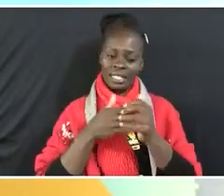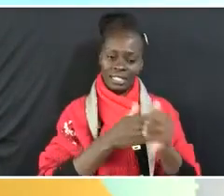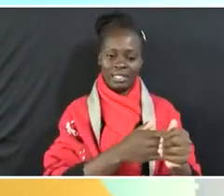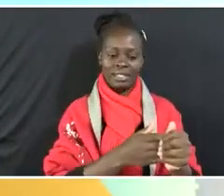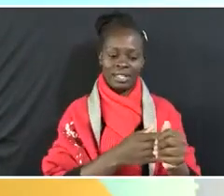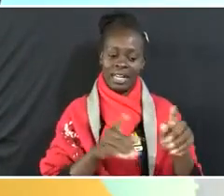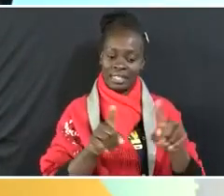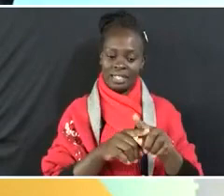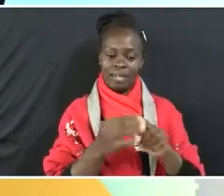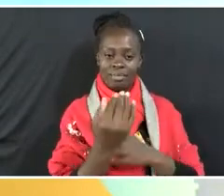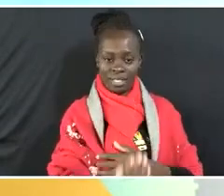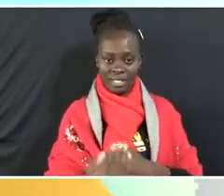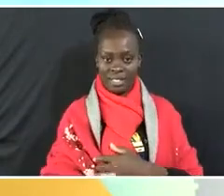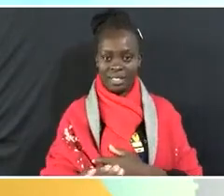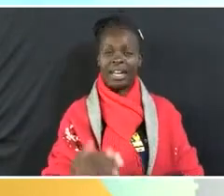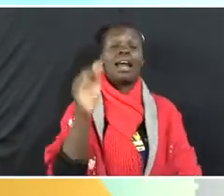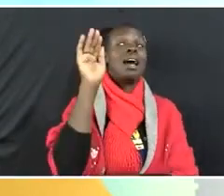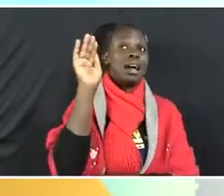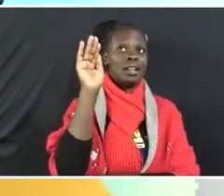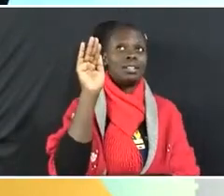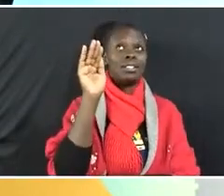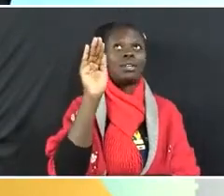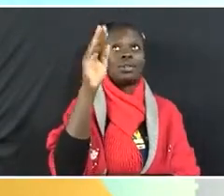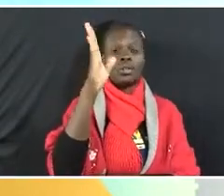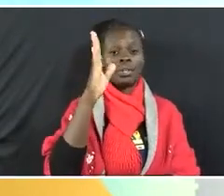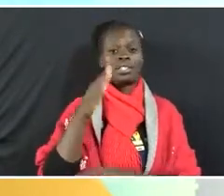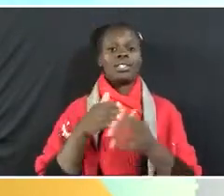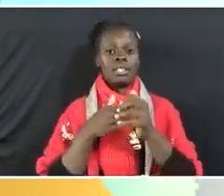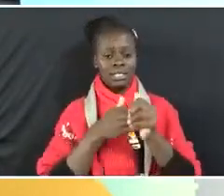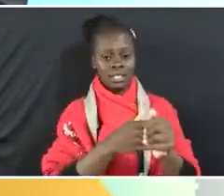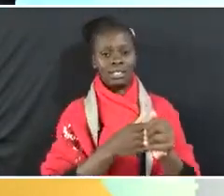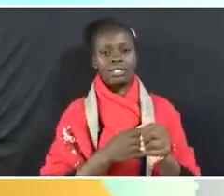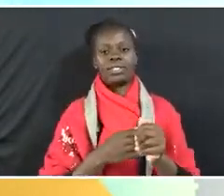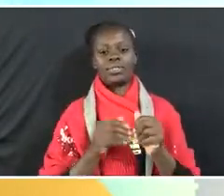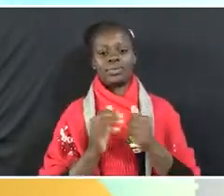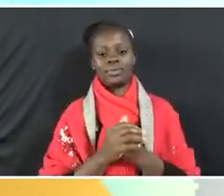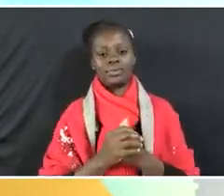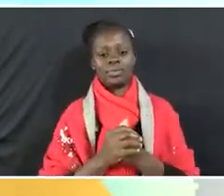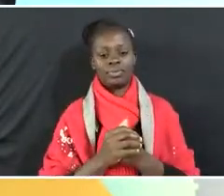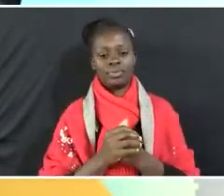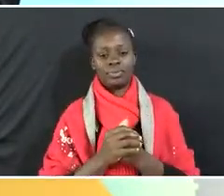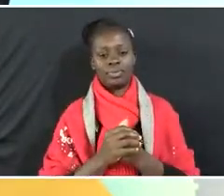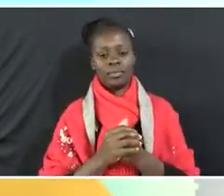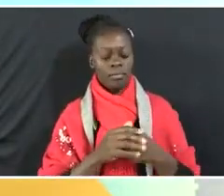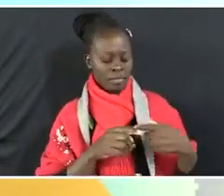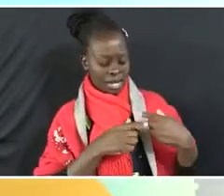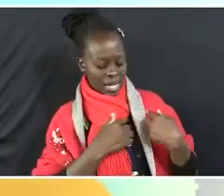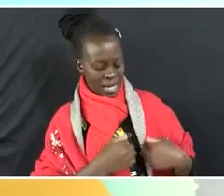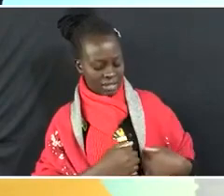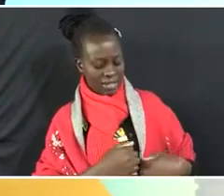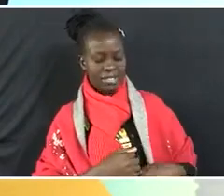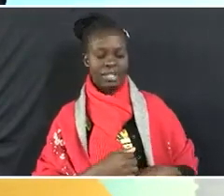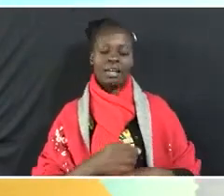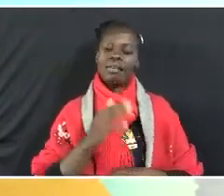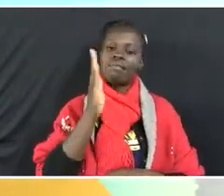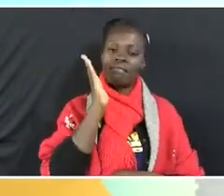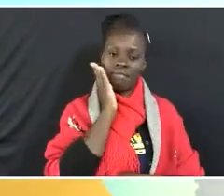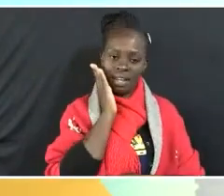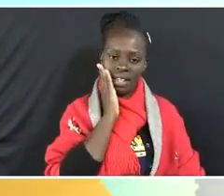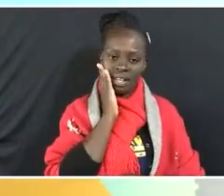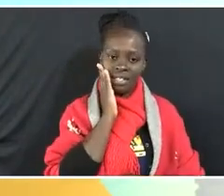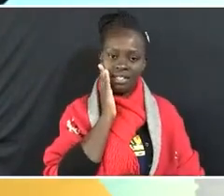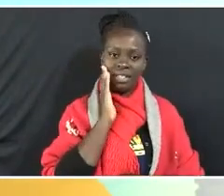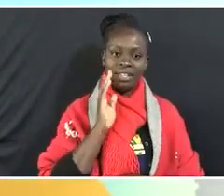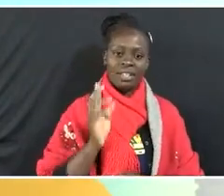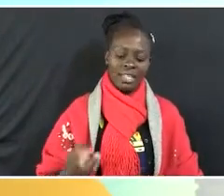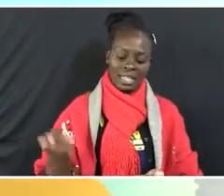Please, I don't want to go to the text in Malachi that says the hearts of the fathers will be turned to their children. When the Elijah message